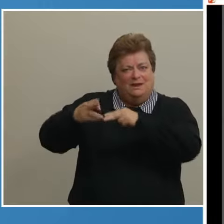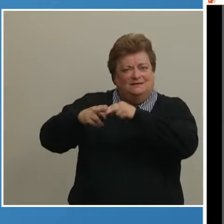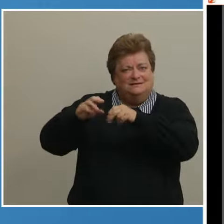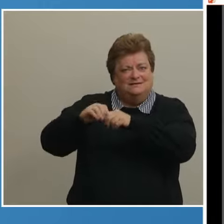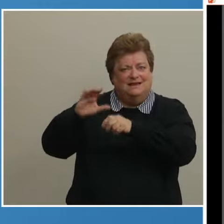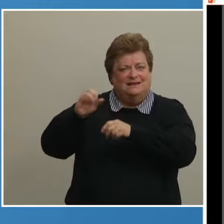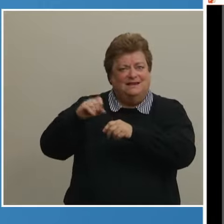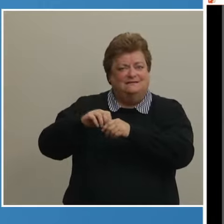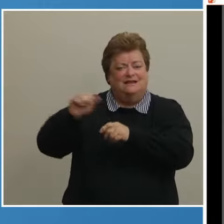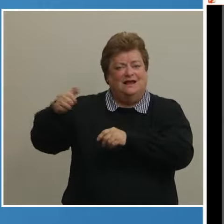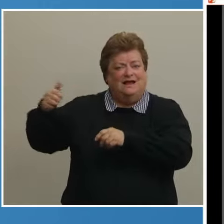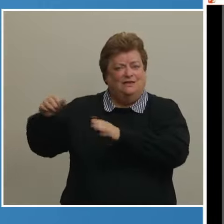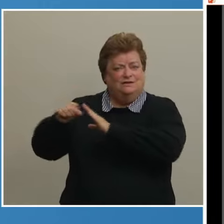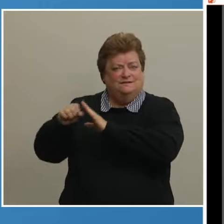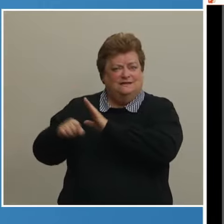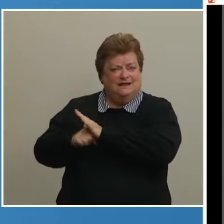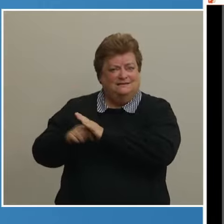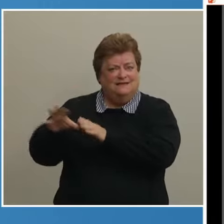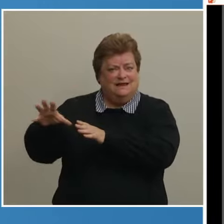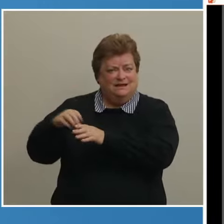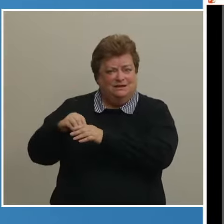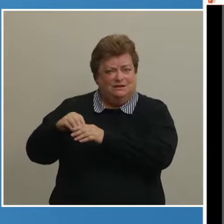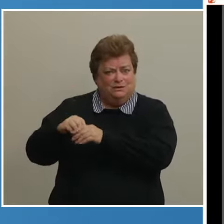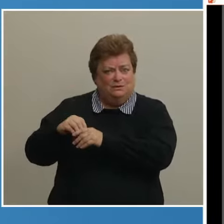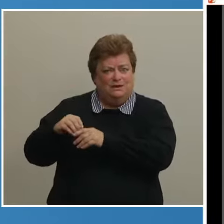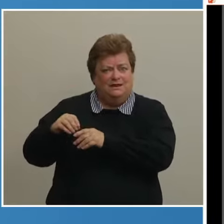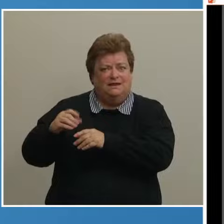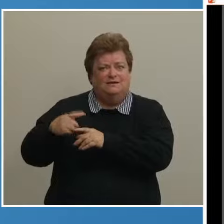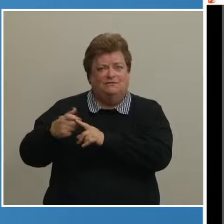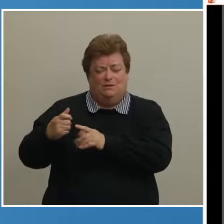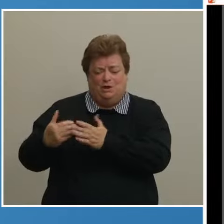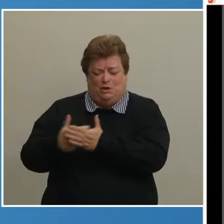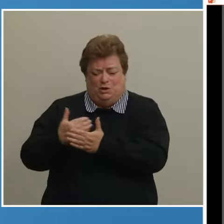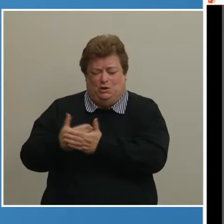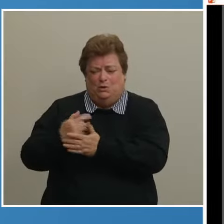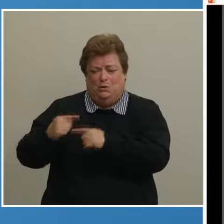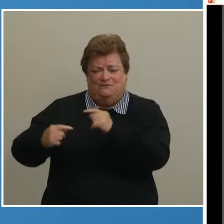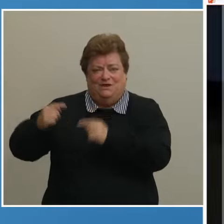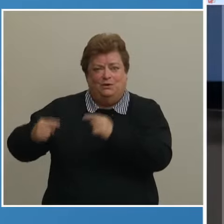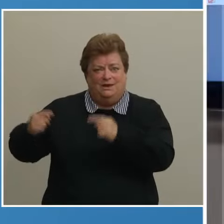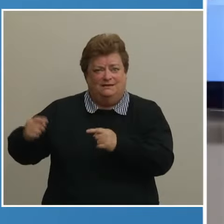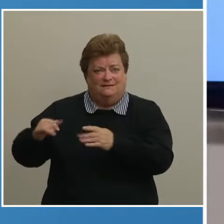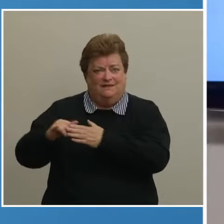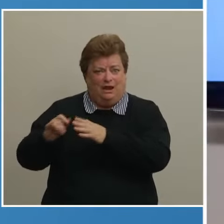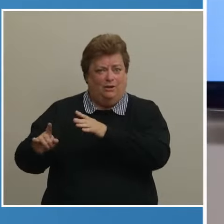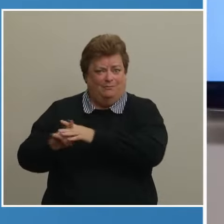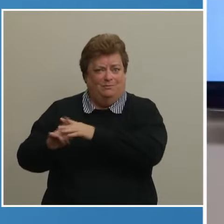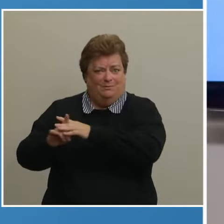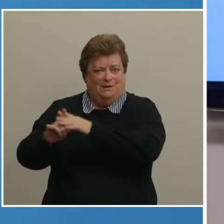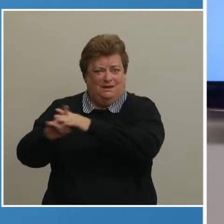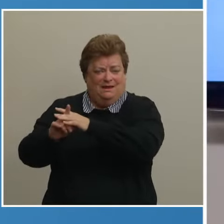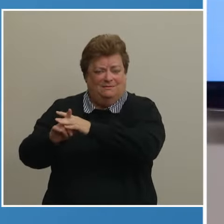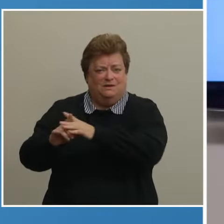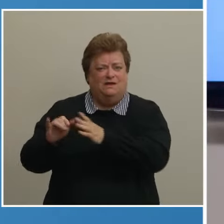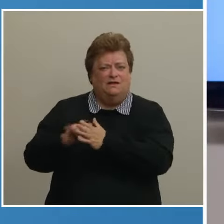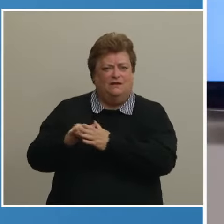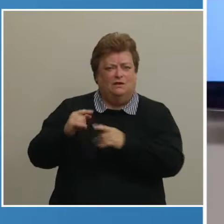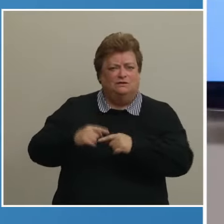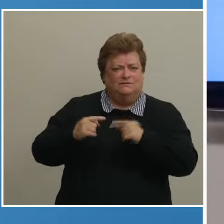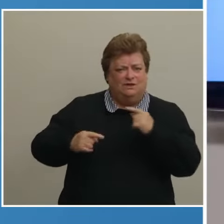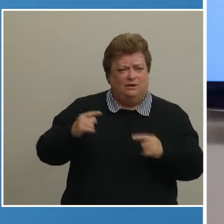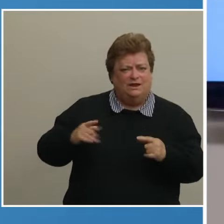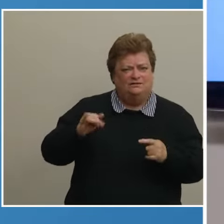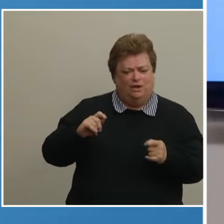in many other states, including cases from new and emerging COVID-19 variants. These variants are